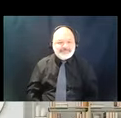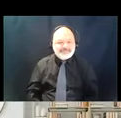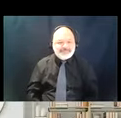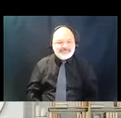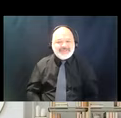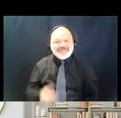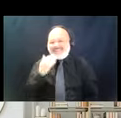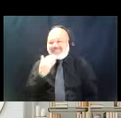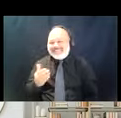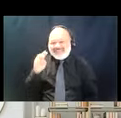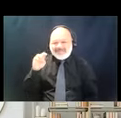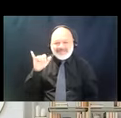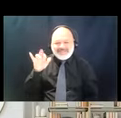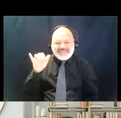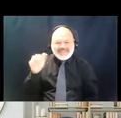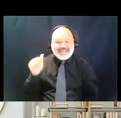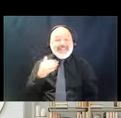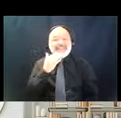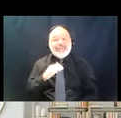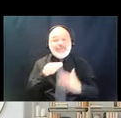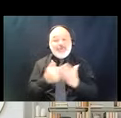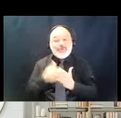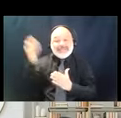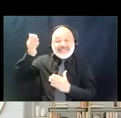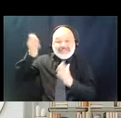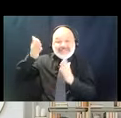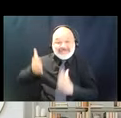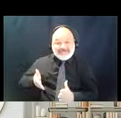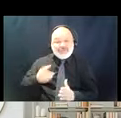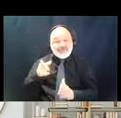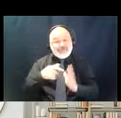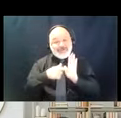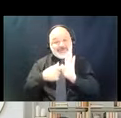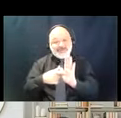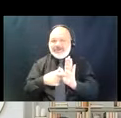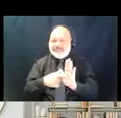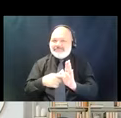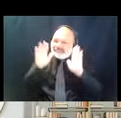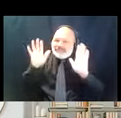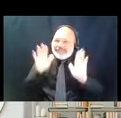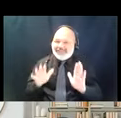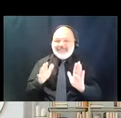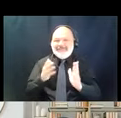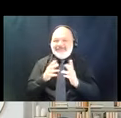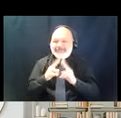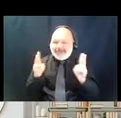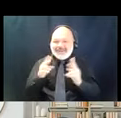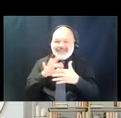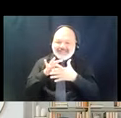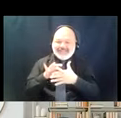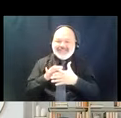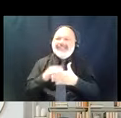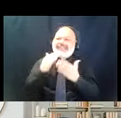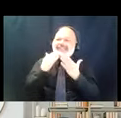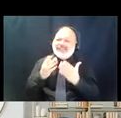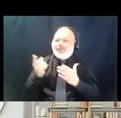Thank you, Mariah. And thank you to all the speakers. Your presentations were great and very insightful. So thank you again. Thank you everyone for attending.